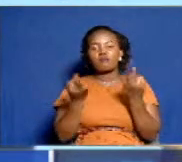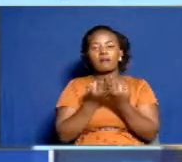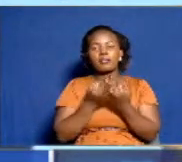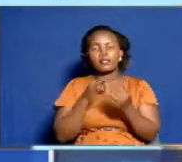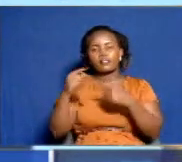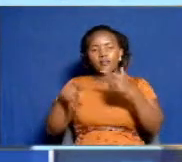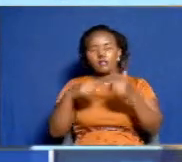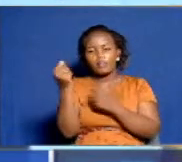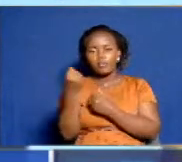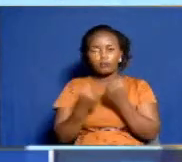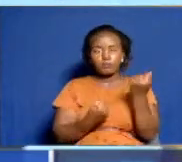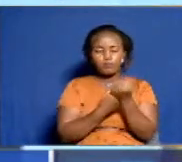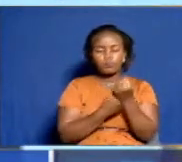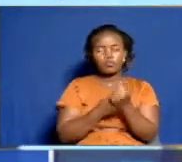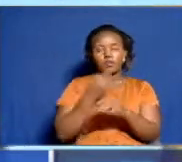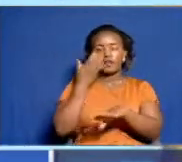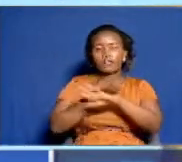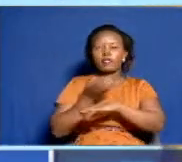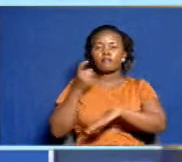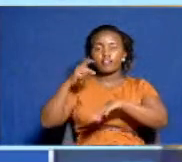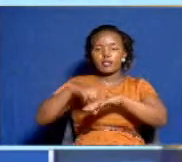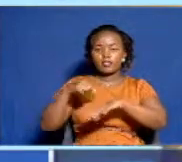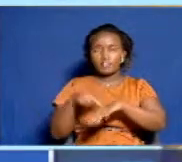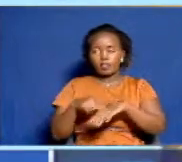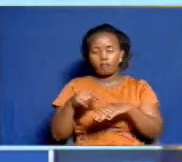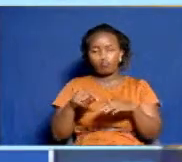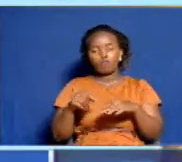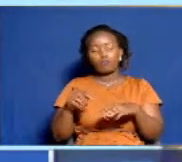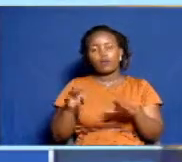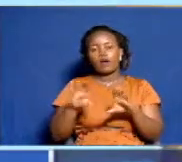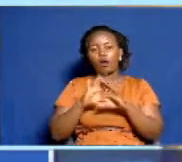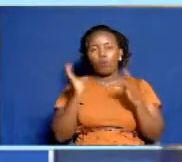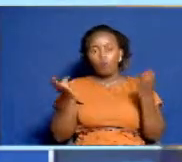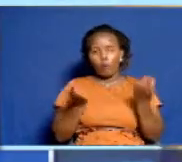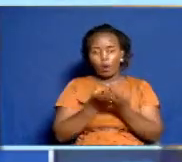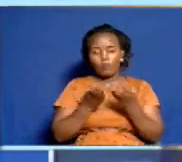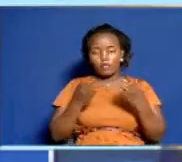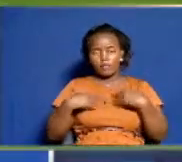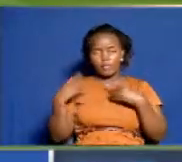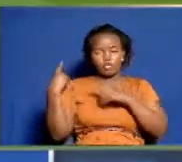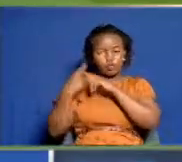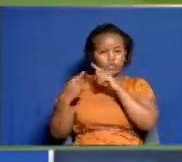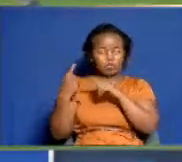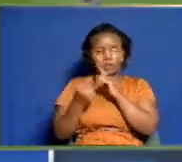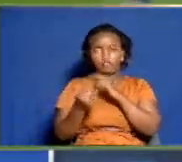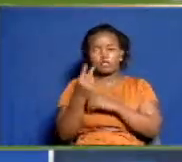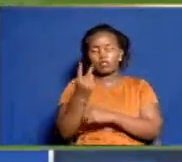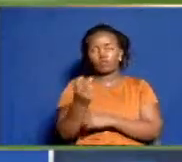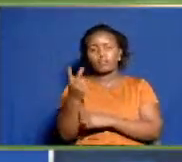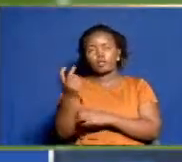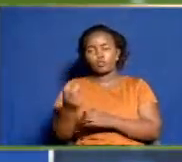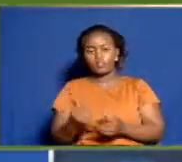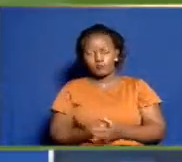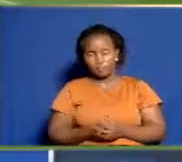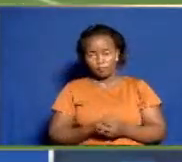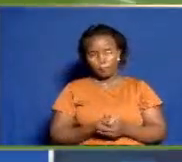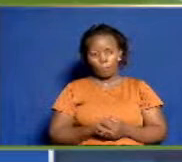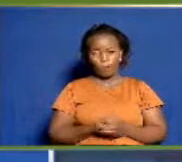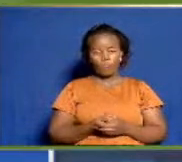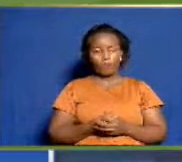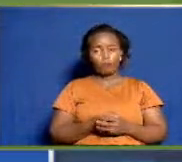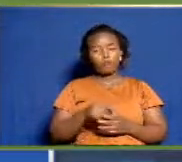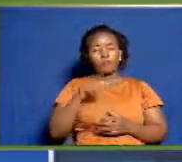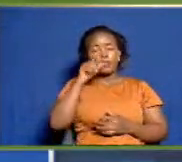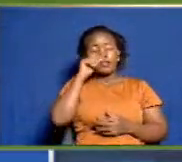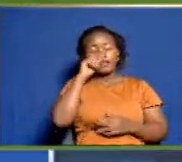to the difficult times that Europe and the world had to go through in 2020. Turkey and Italy kickstart Euro